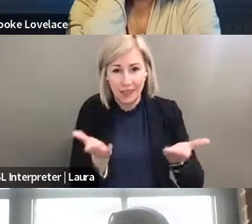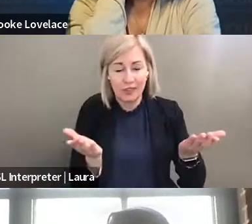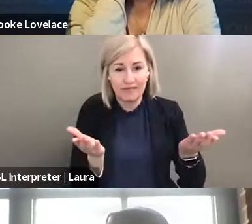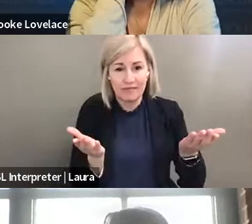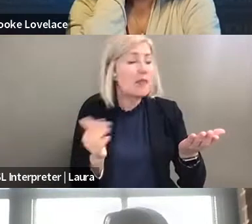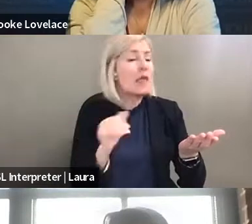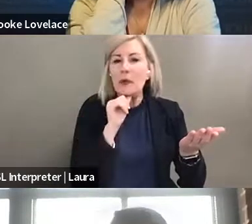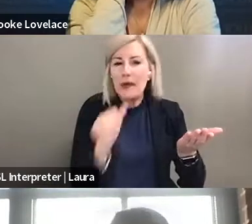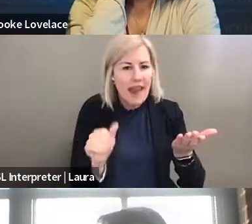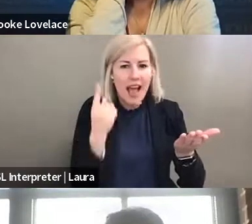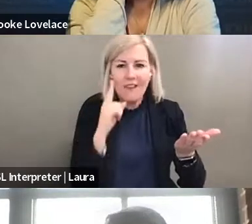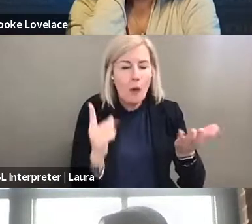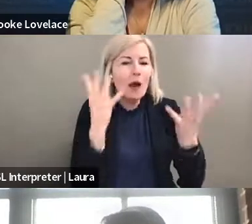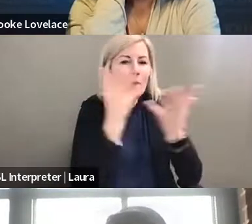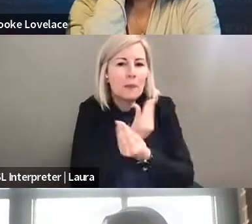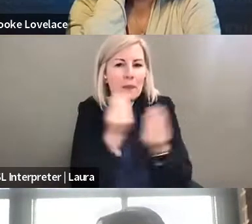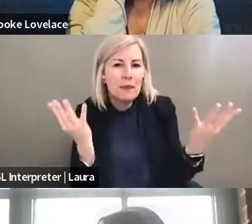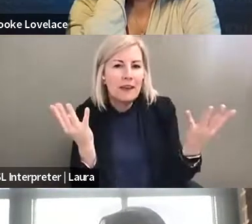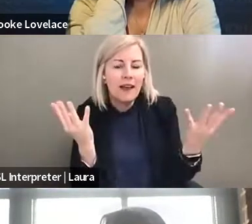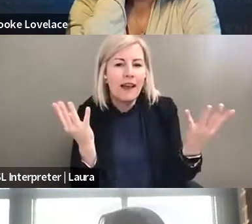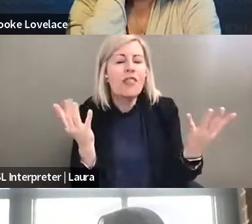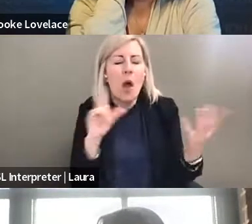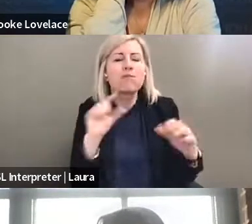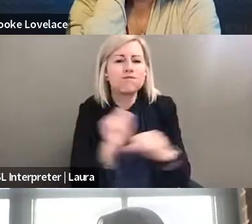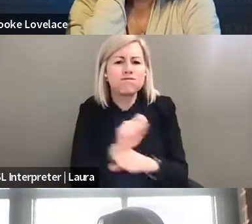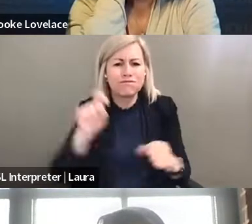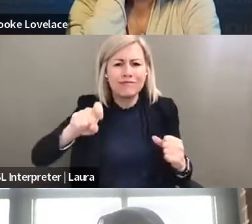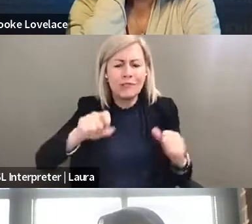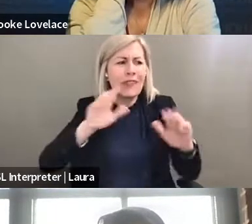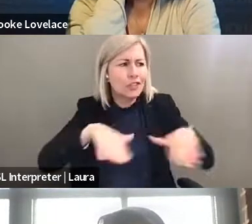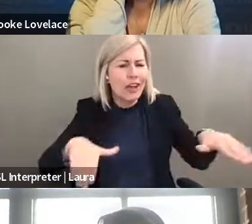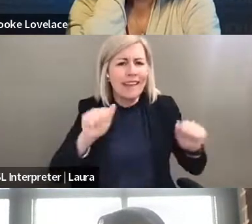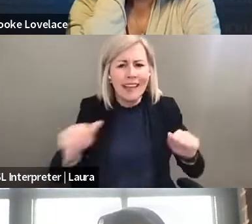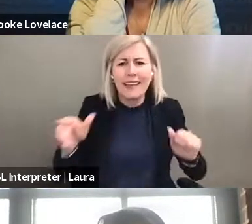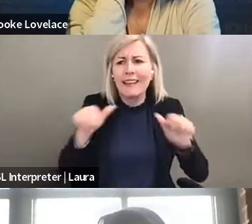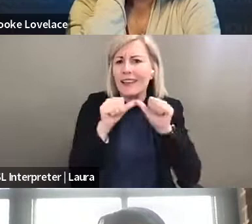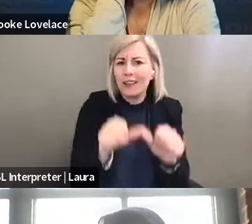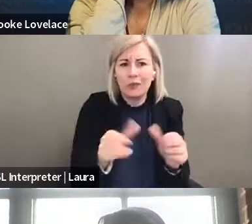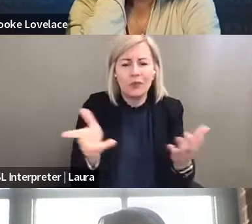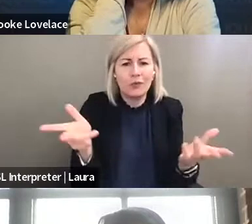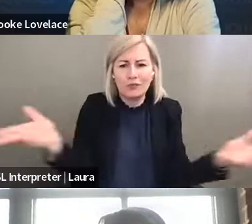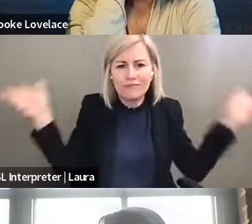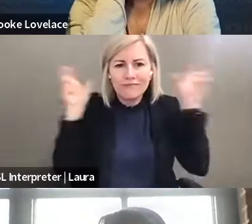are not cosmetic. They are absolutely needed to make sure a child can continue to,